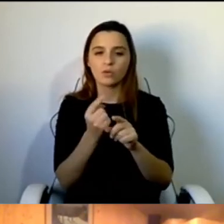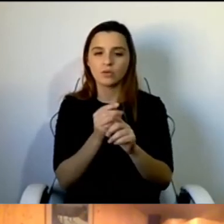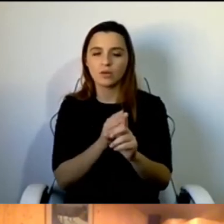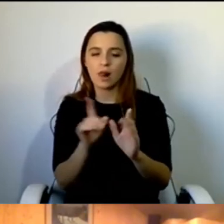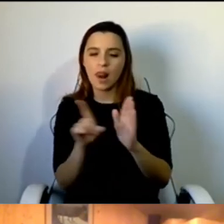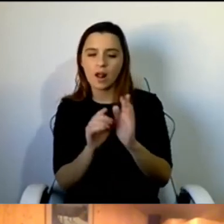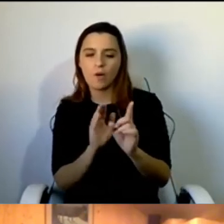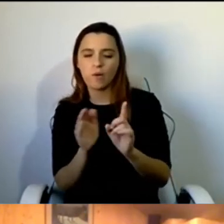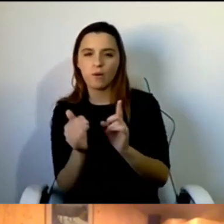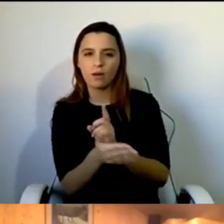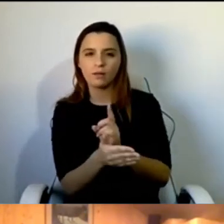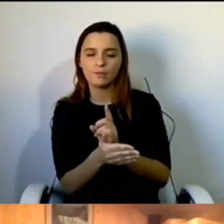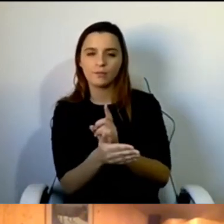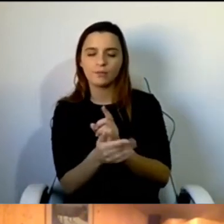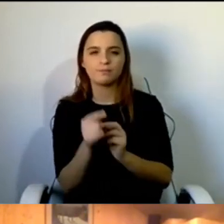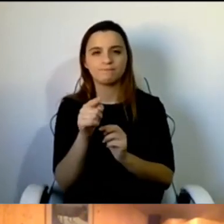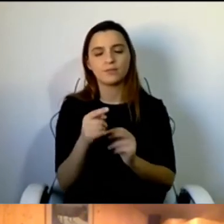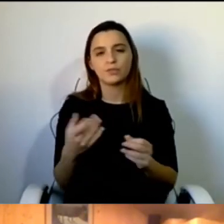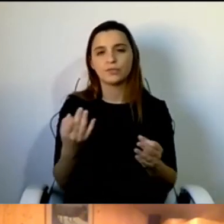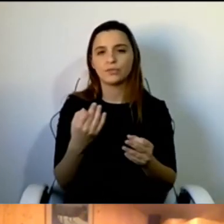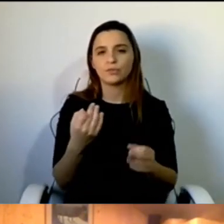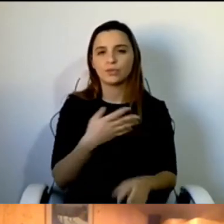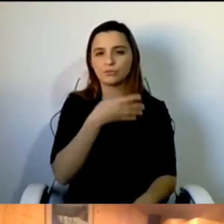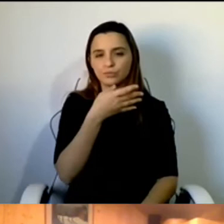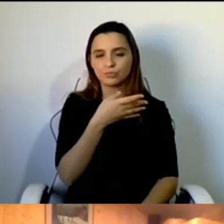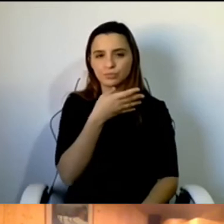of discourse. It came also through